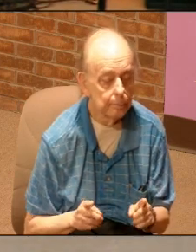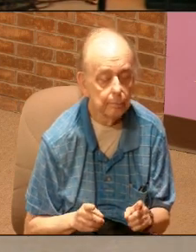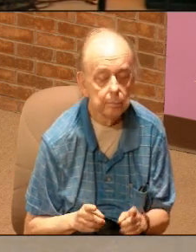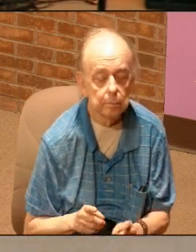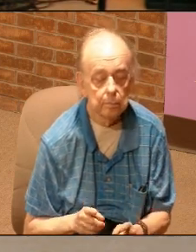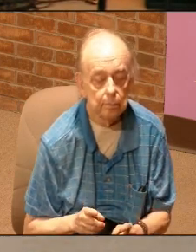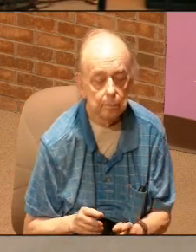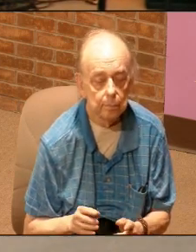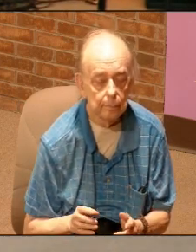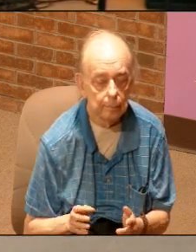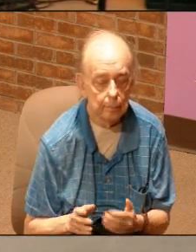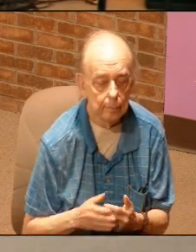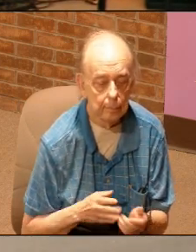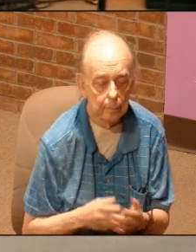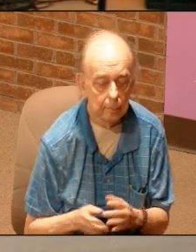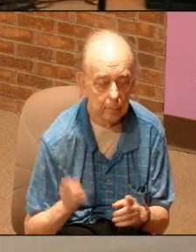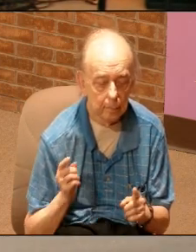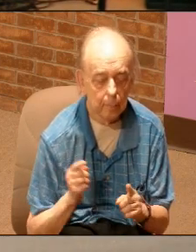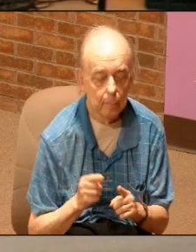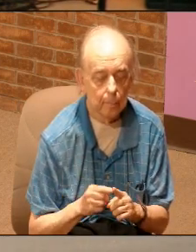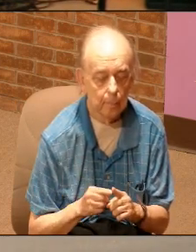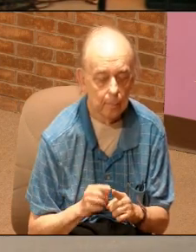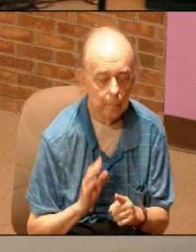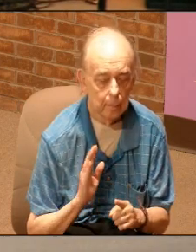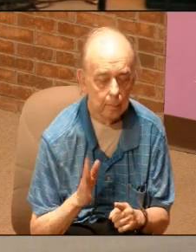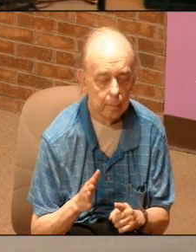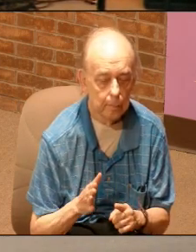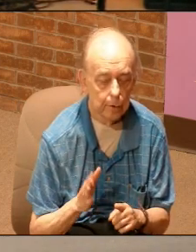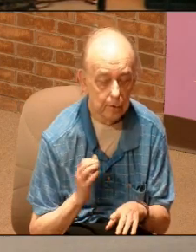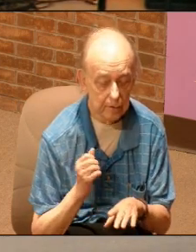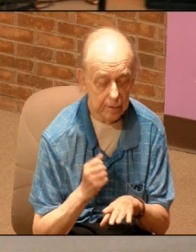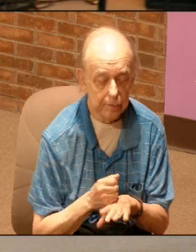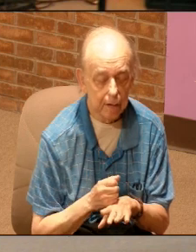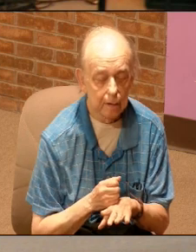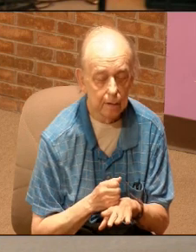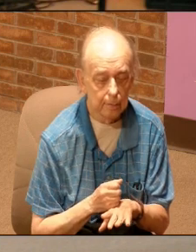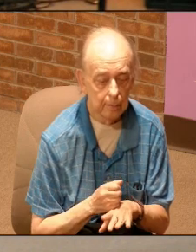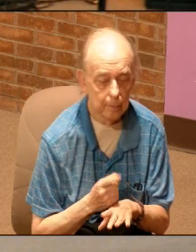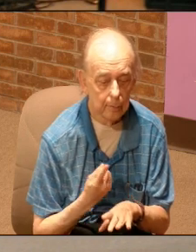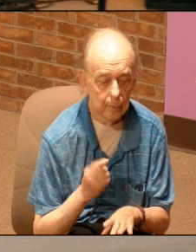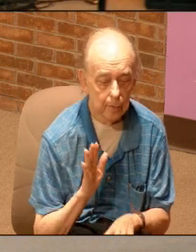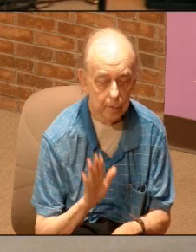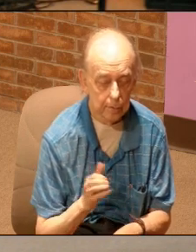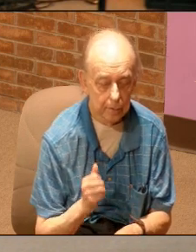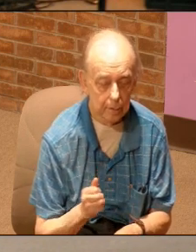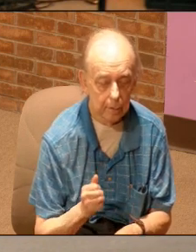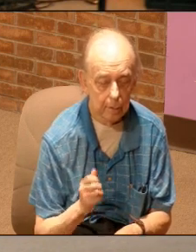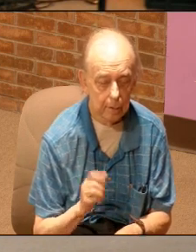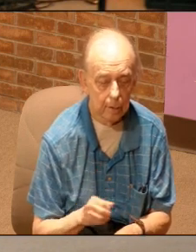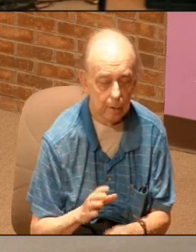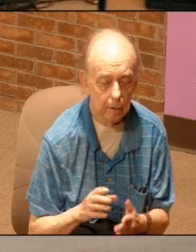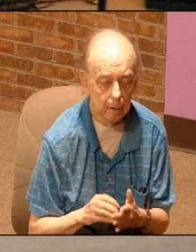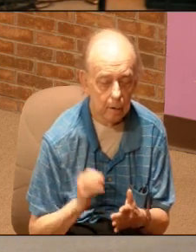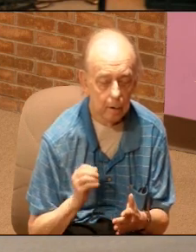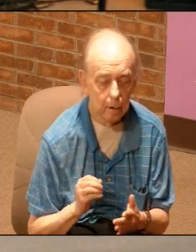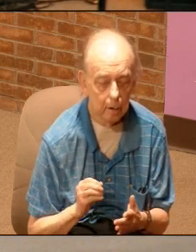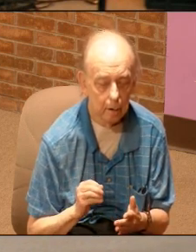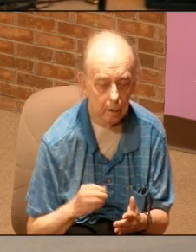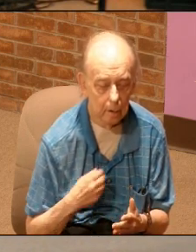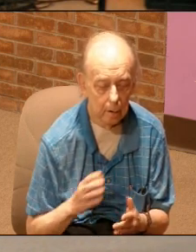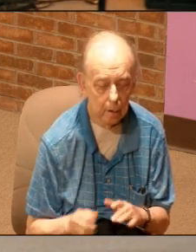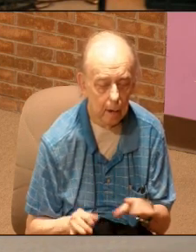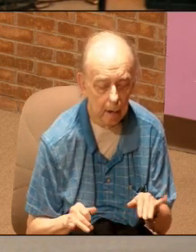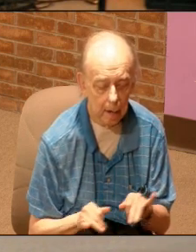this. Whatever goal that you're going to set for yourself, you need to learn how am I